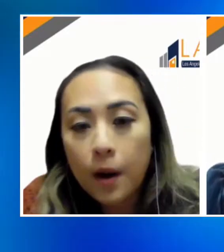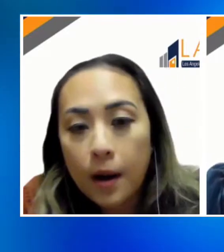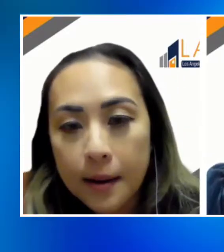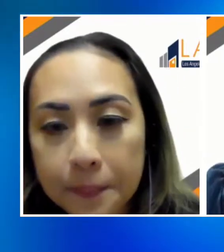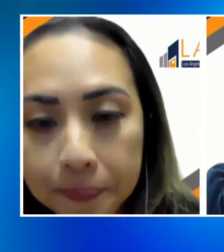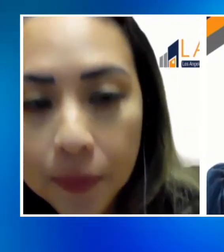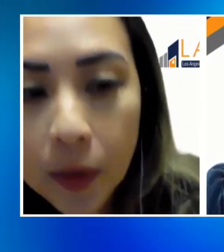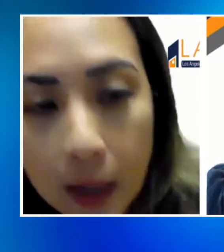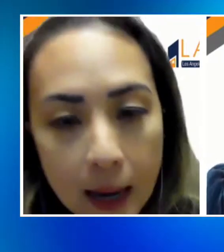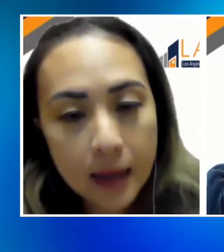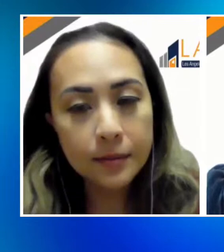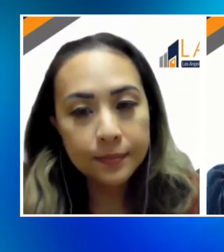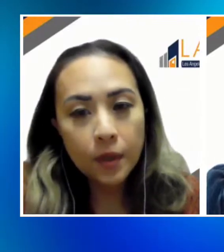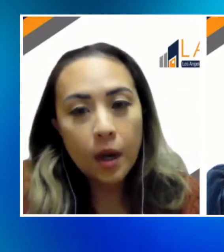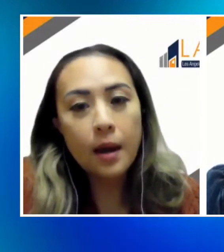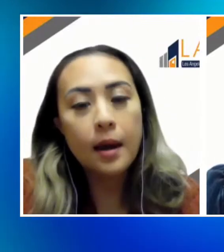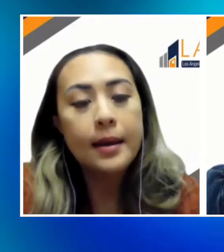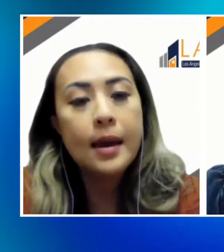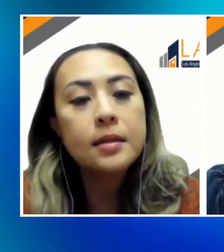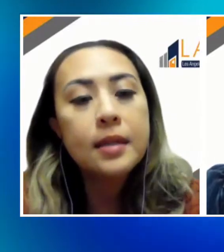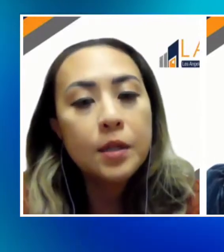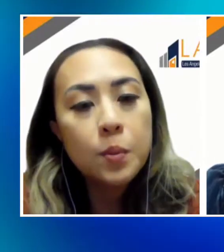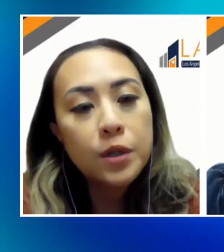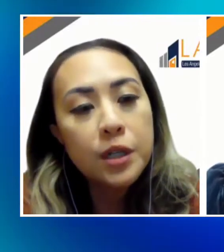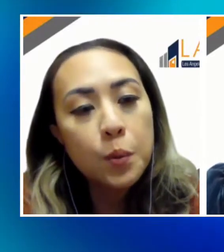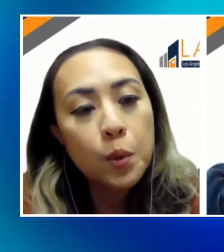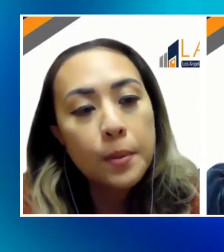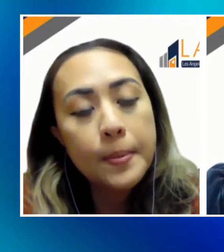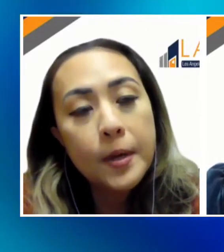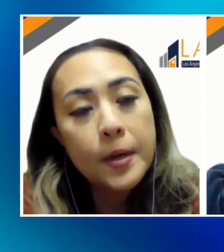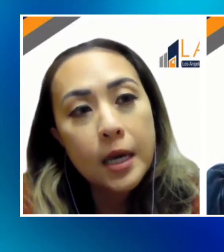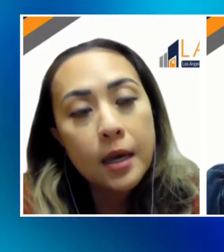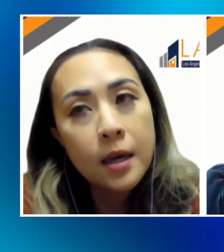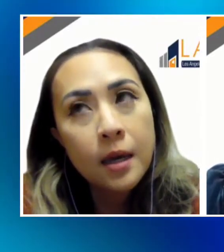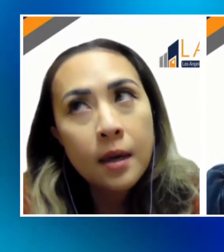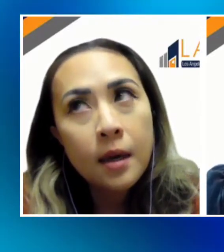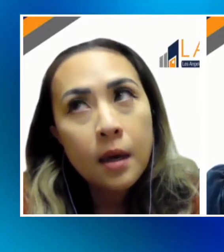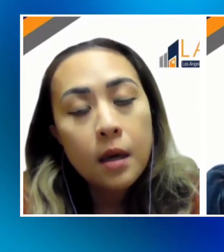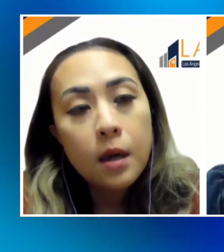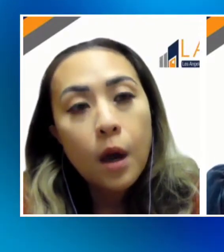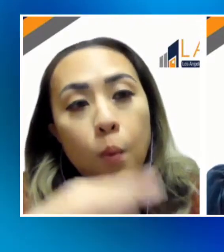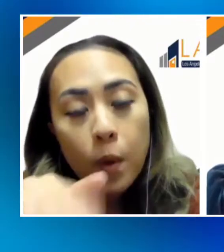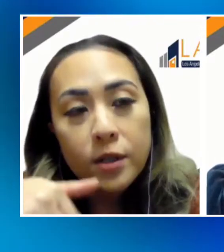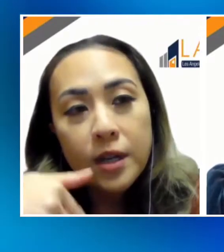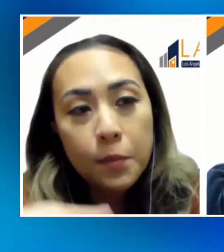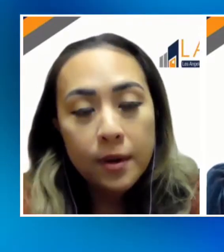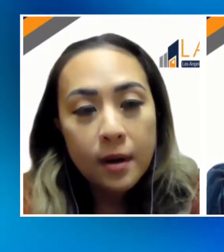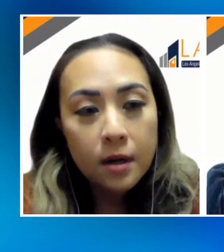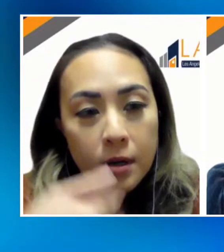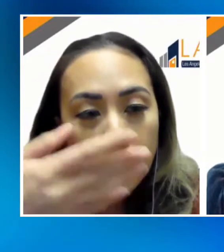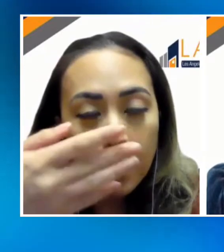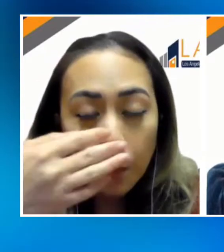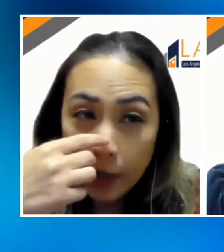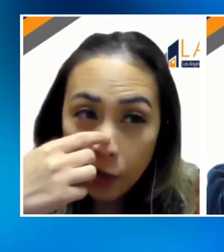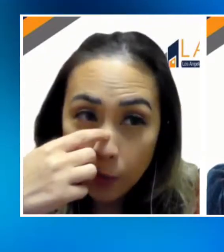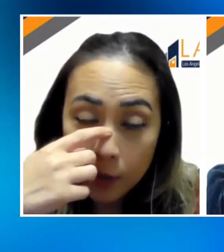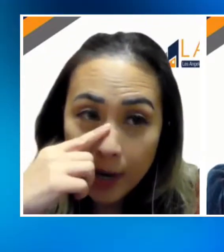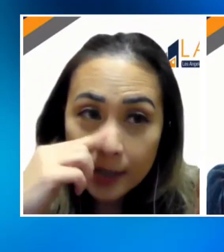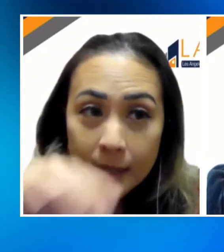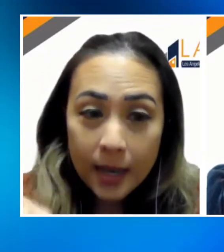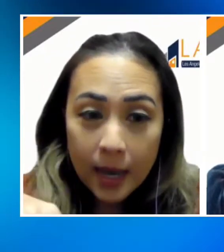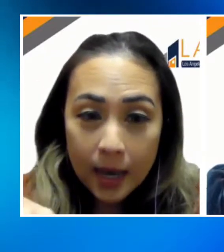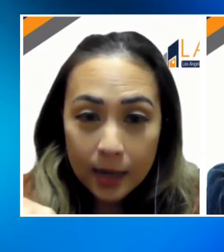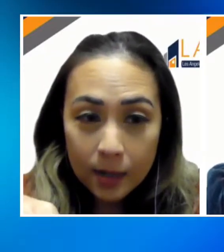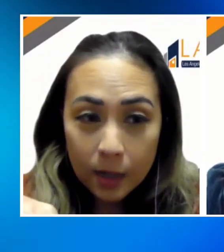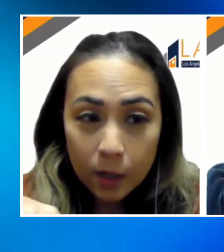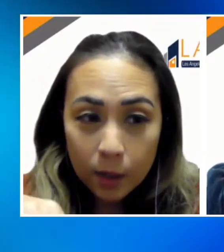Diane can, I guess that's when she would be, when she and Maria are reading through the